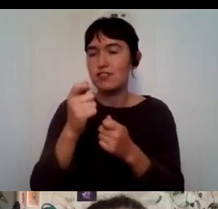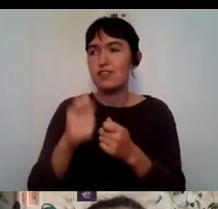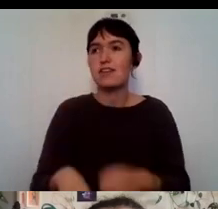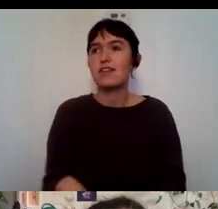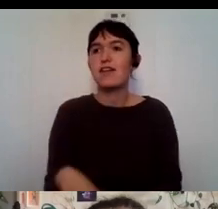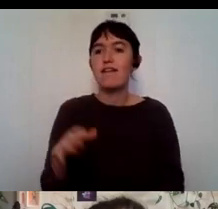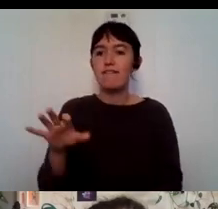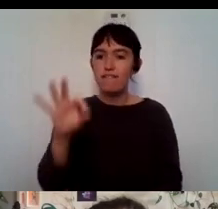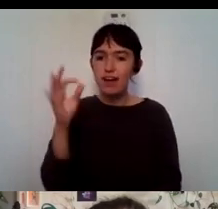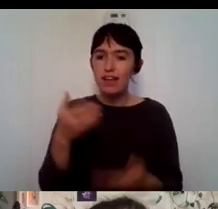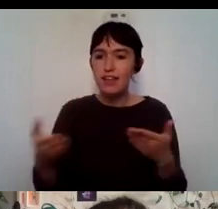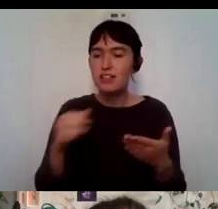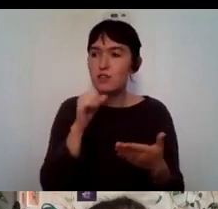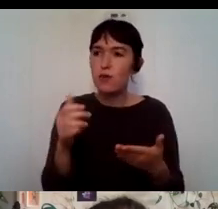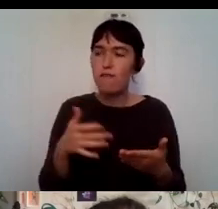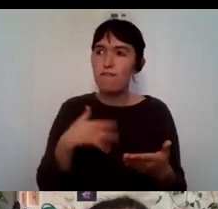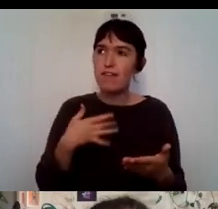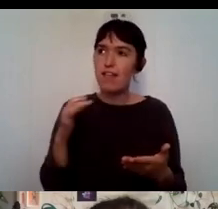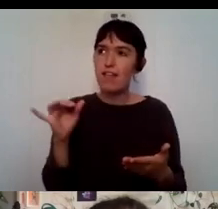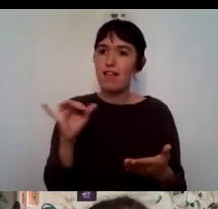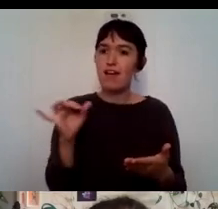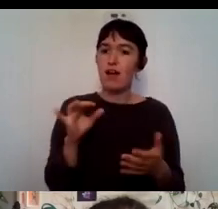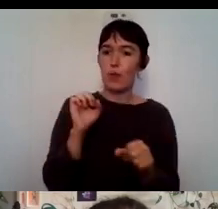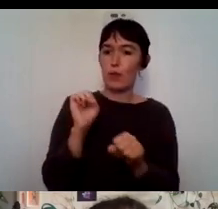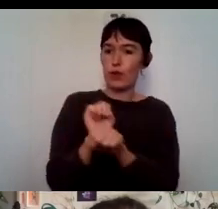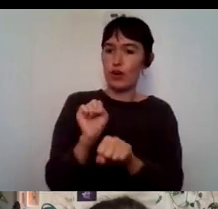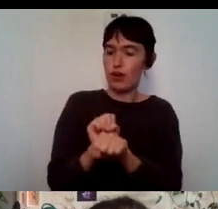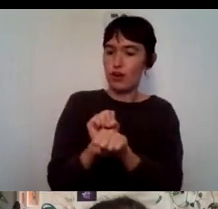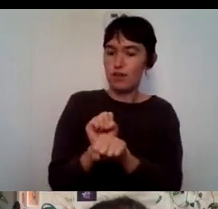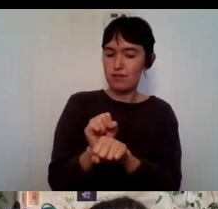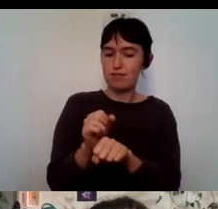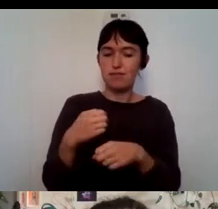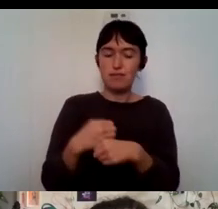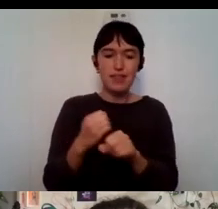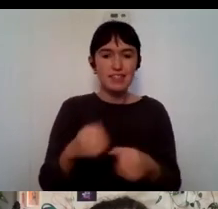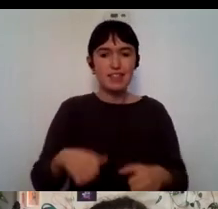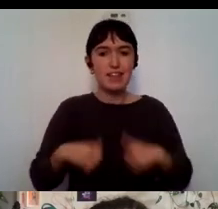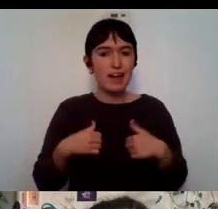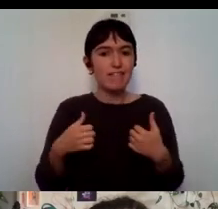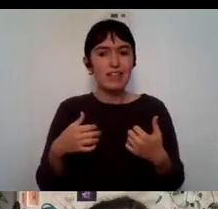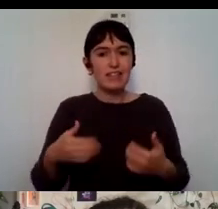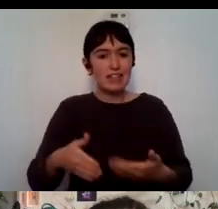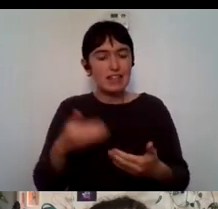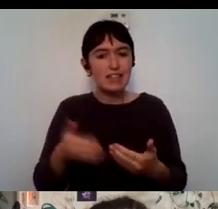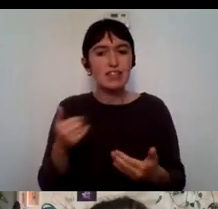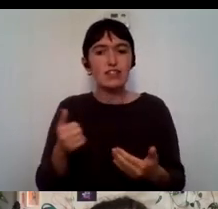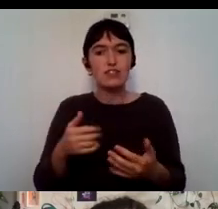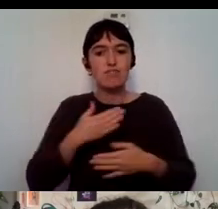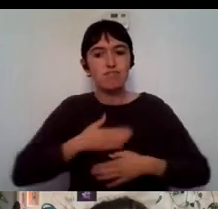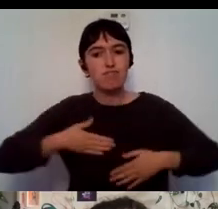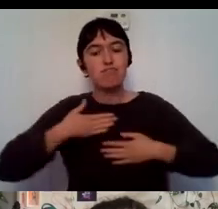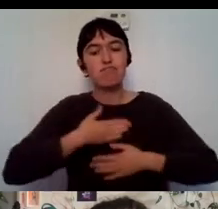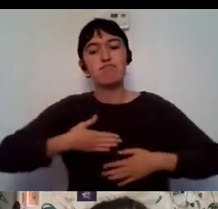work, and it just makes it much easier to enjoy yourself and increases the chances of